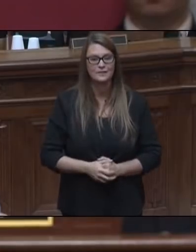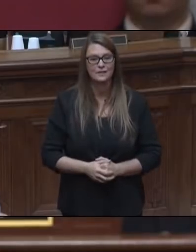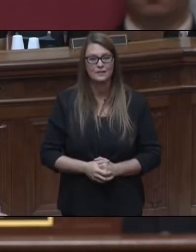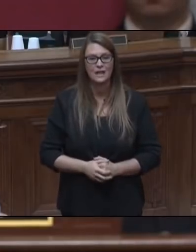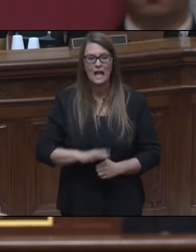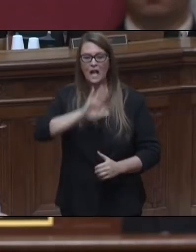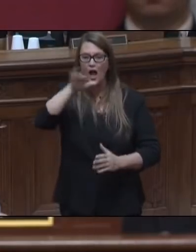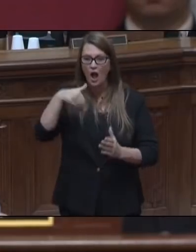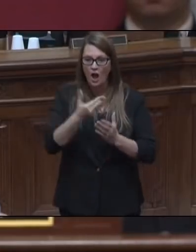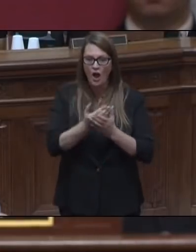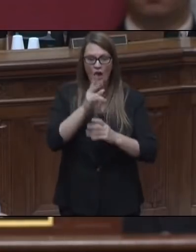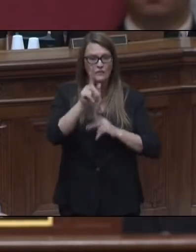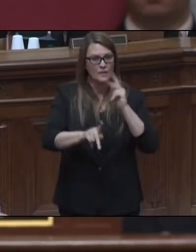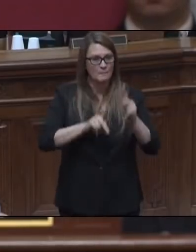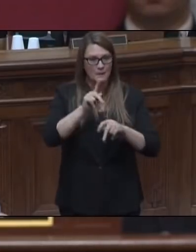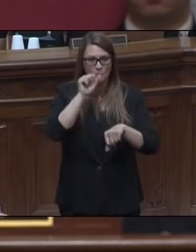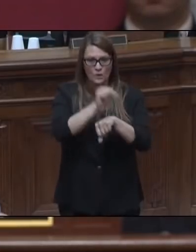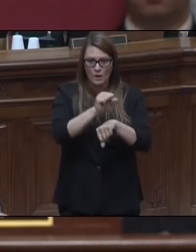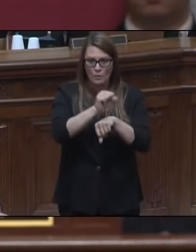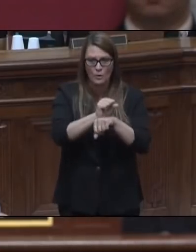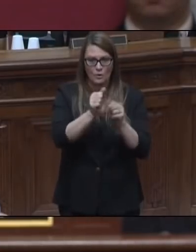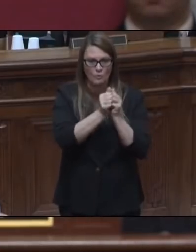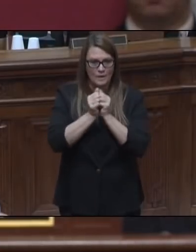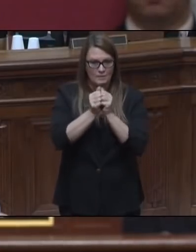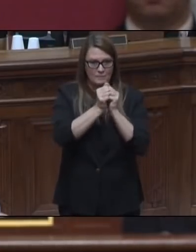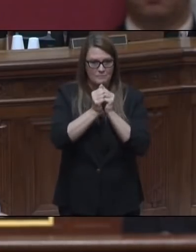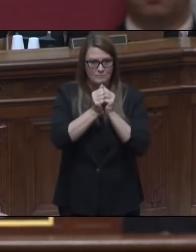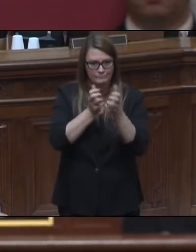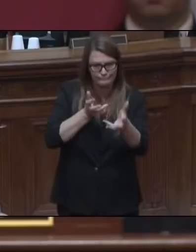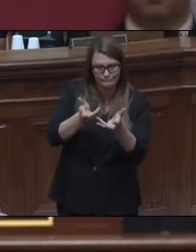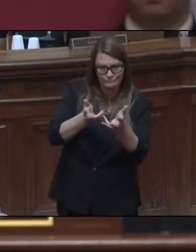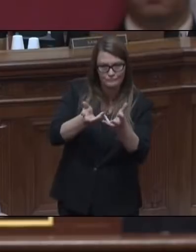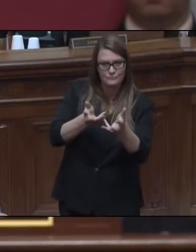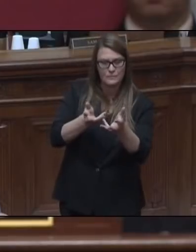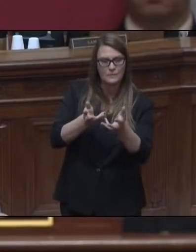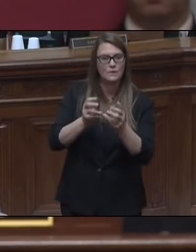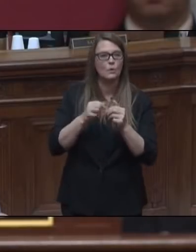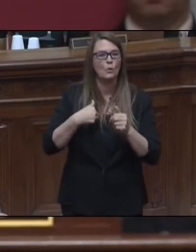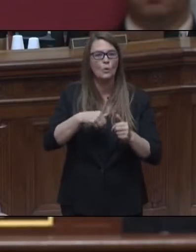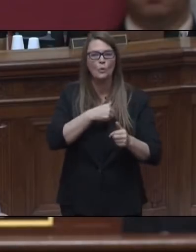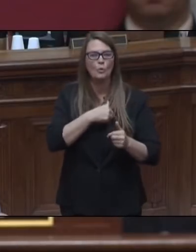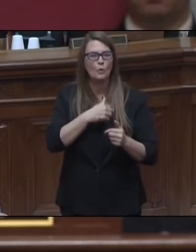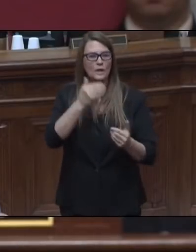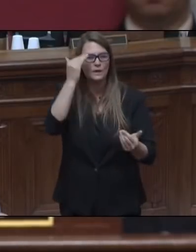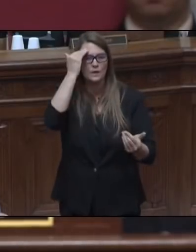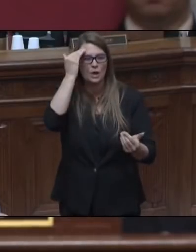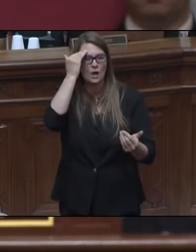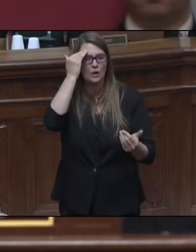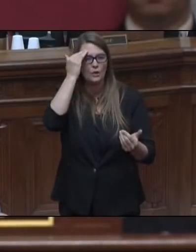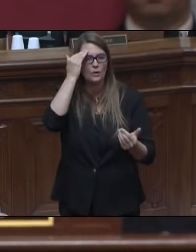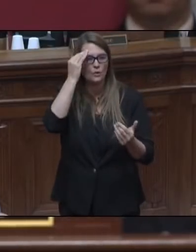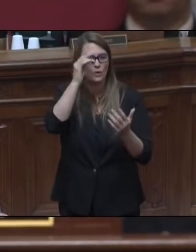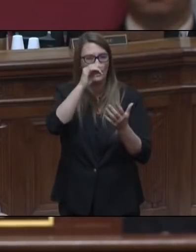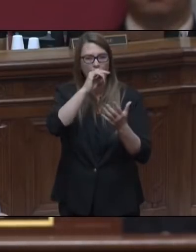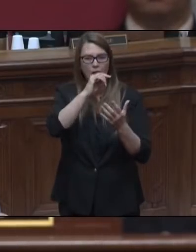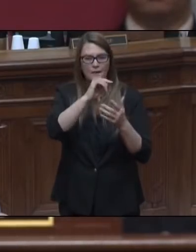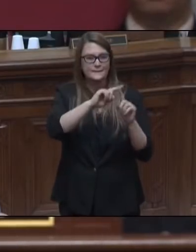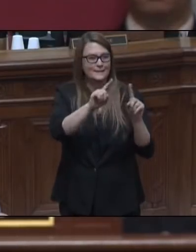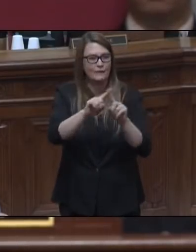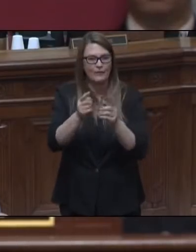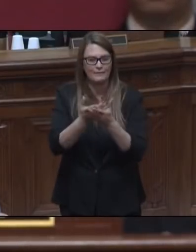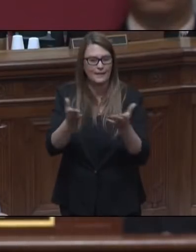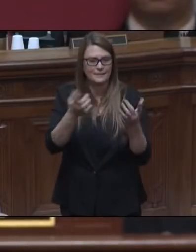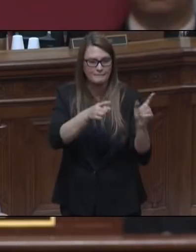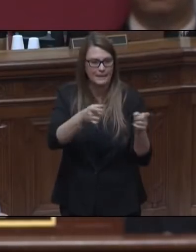all the people that have worked right with them. You know, some way, somehow, you can say a whole lot of things about this,